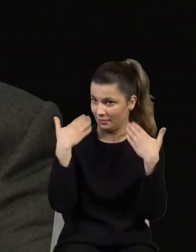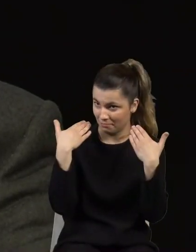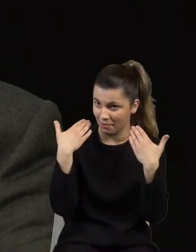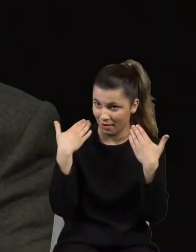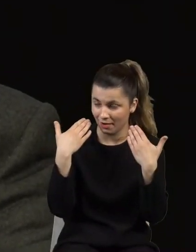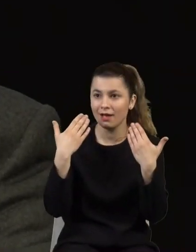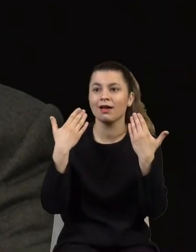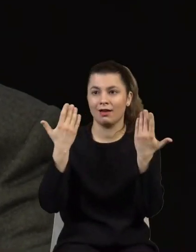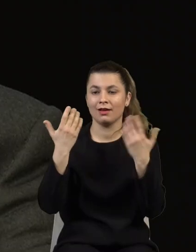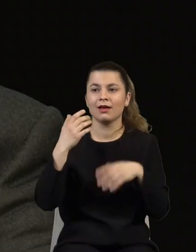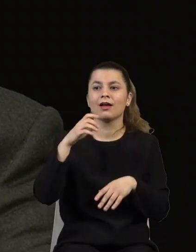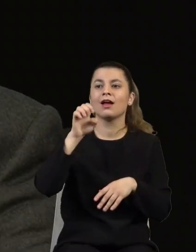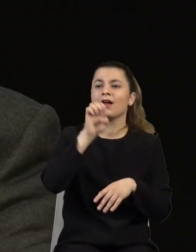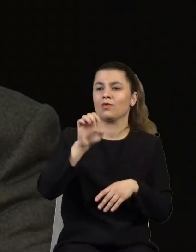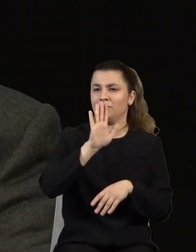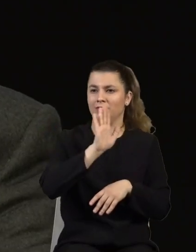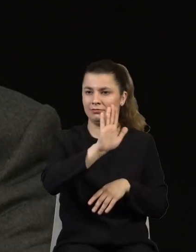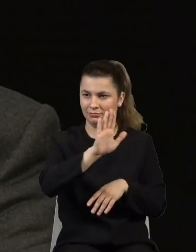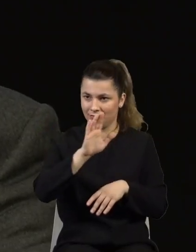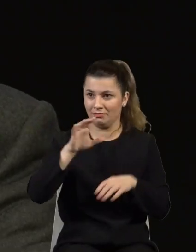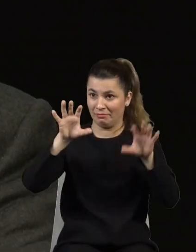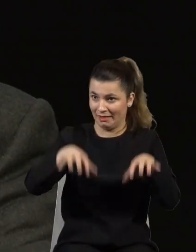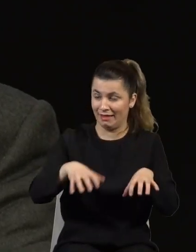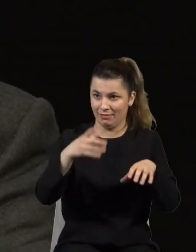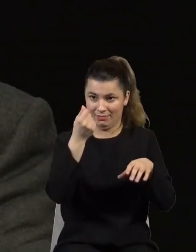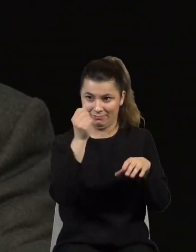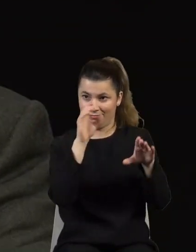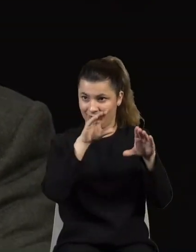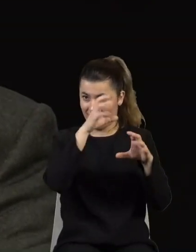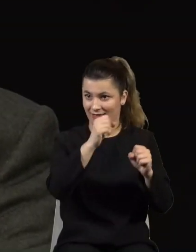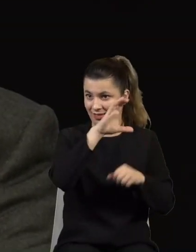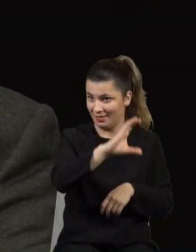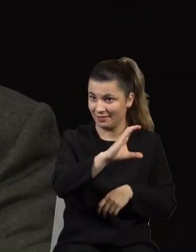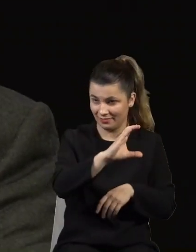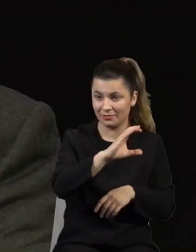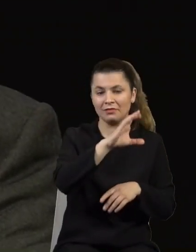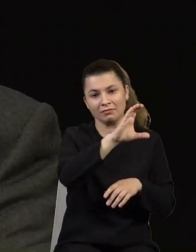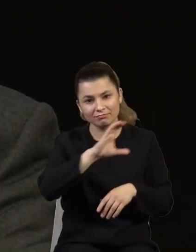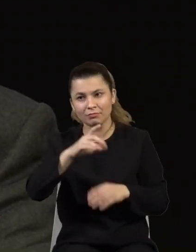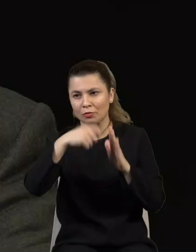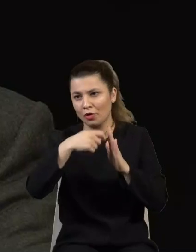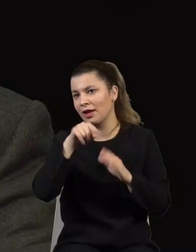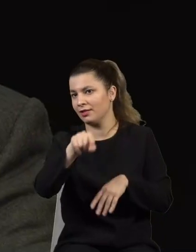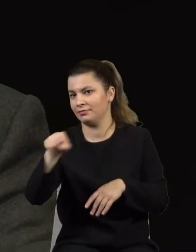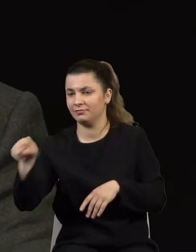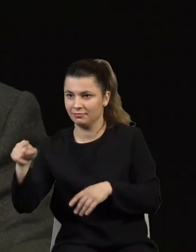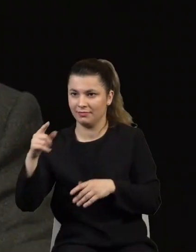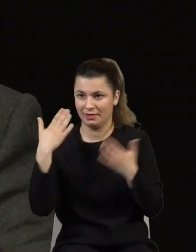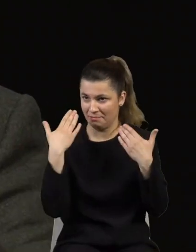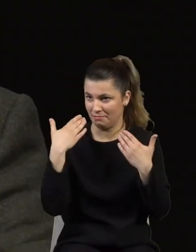to security. This will increase to 2 billion, expected this year for 2 billion and in the years